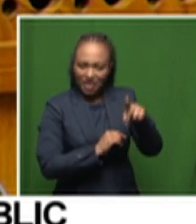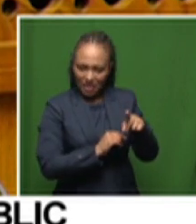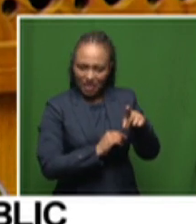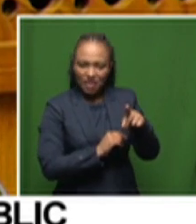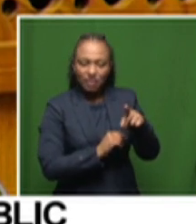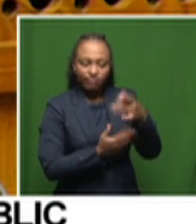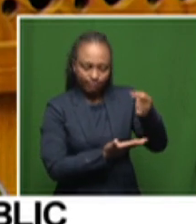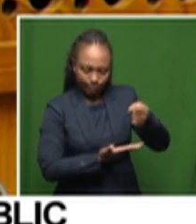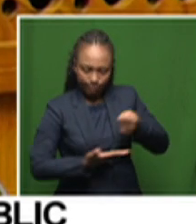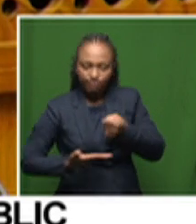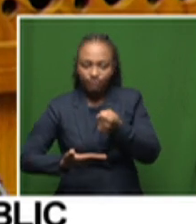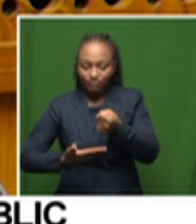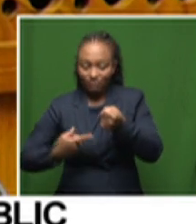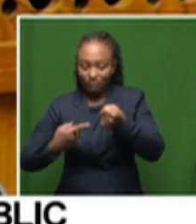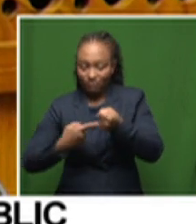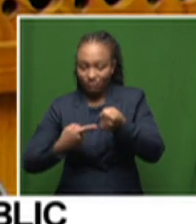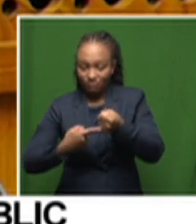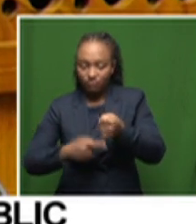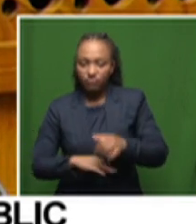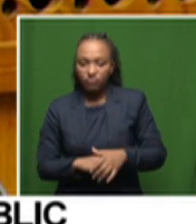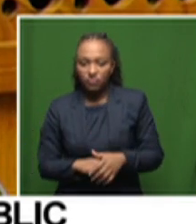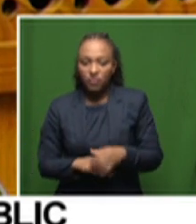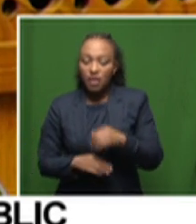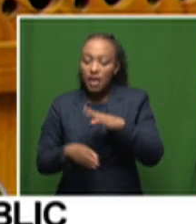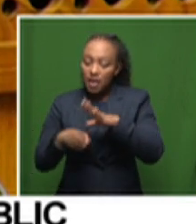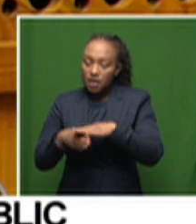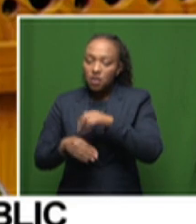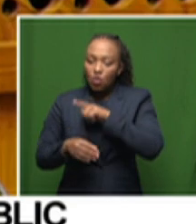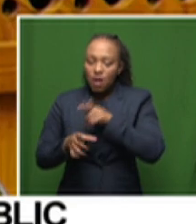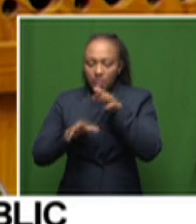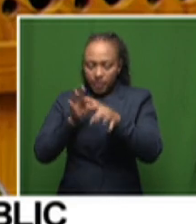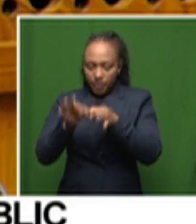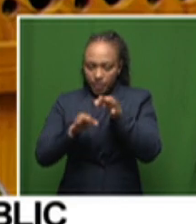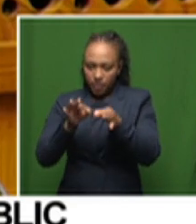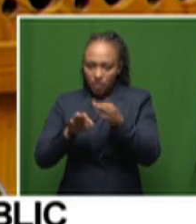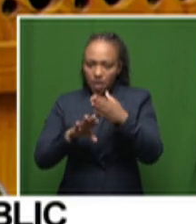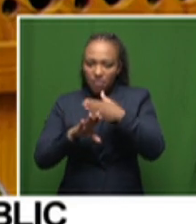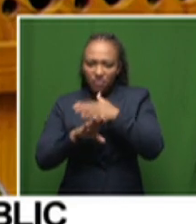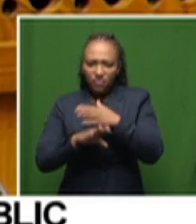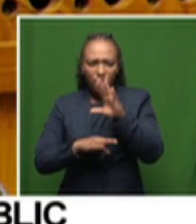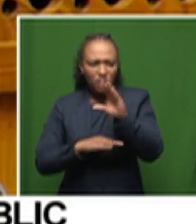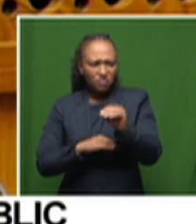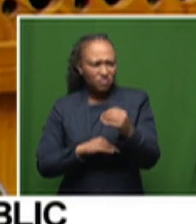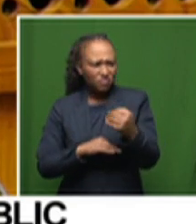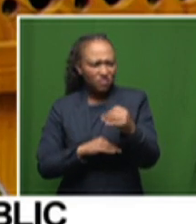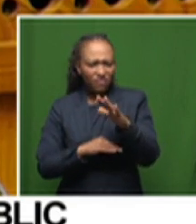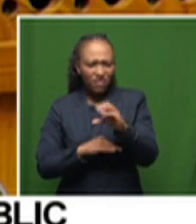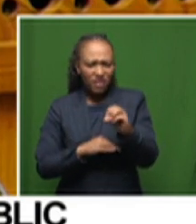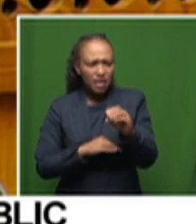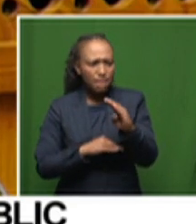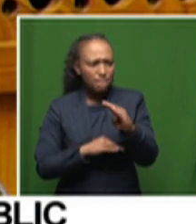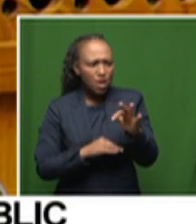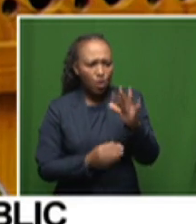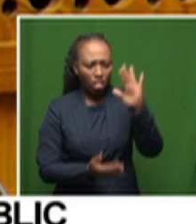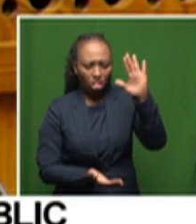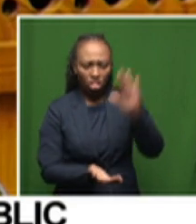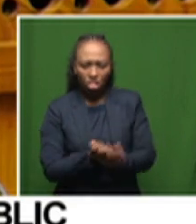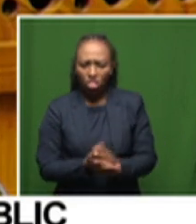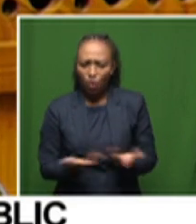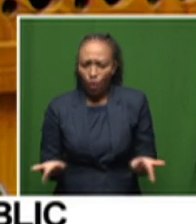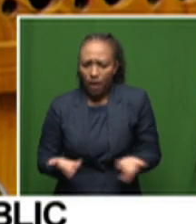including, there's a reason why I'm doing this, to answer the question, where has the 500 billion rand gone?